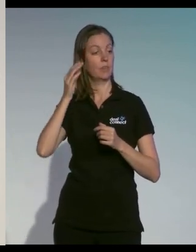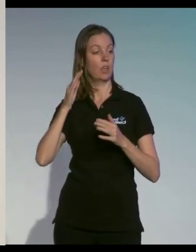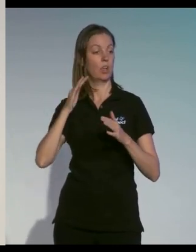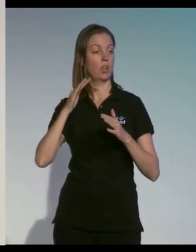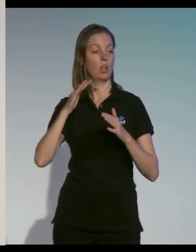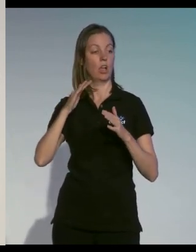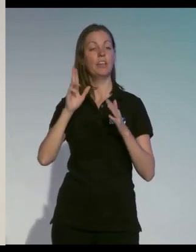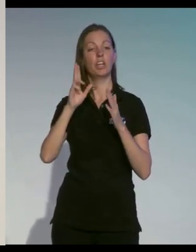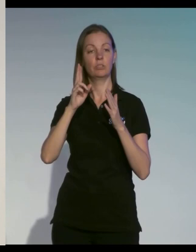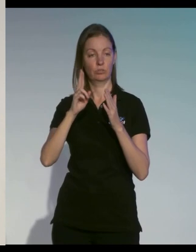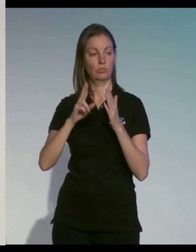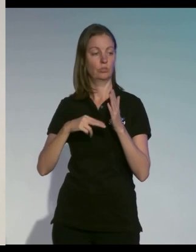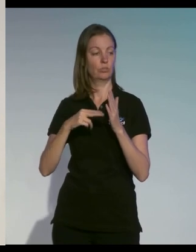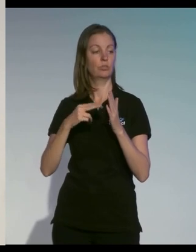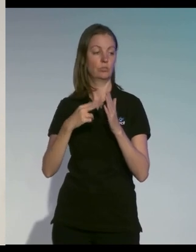And two,